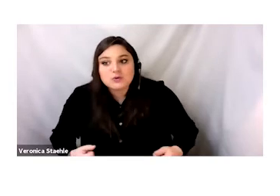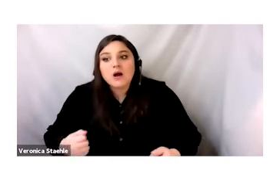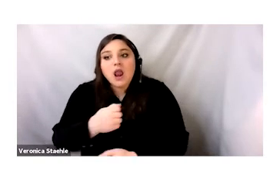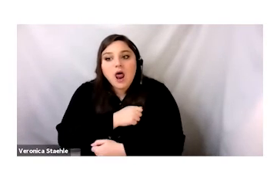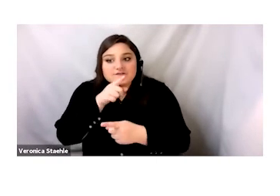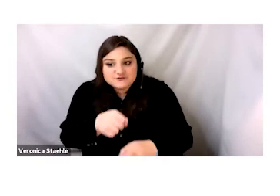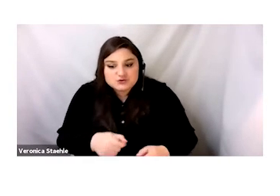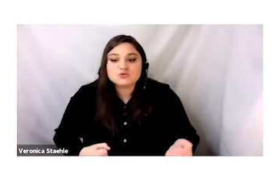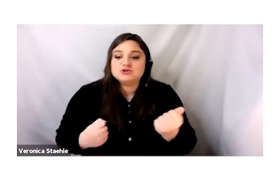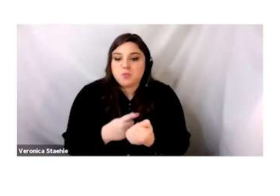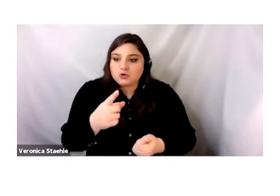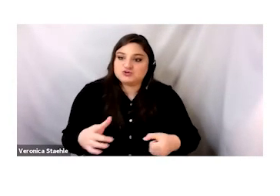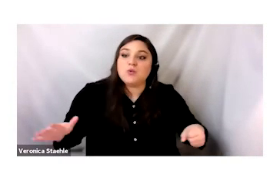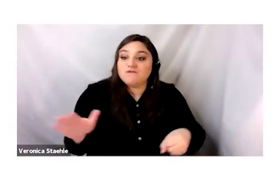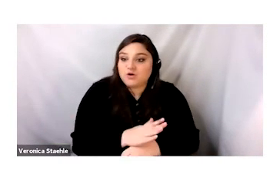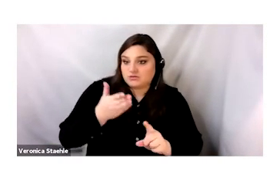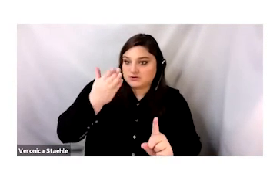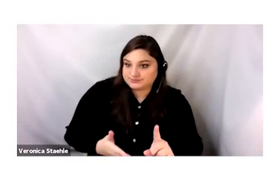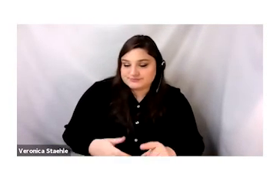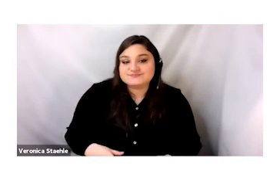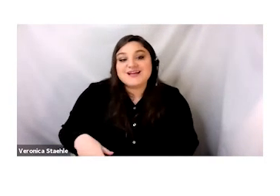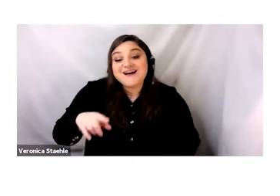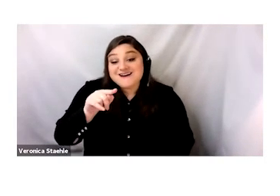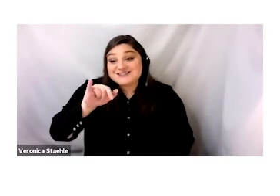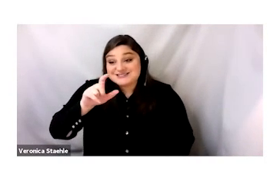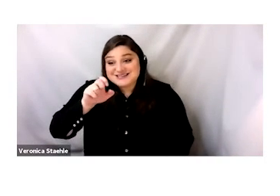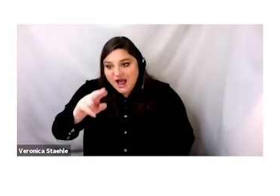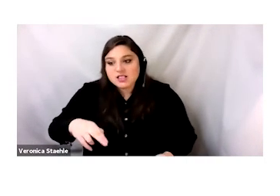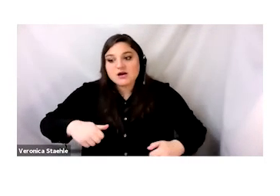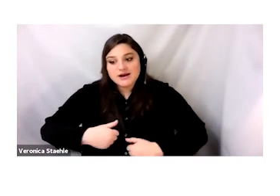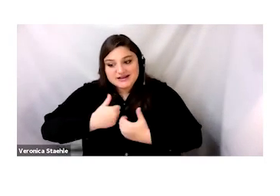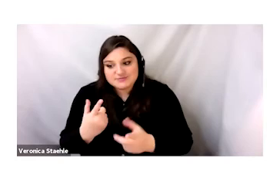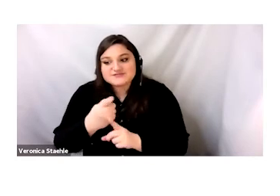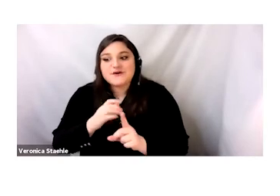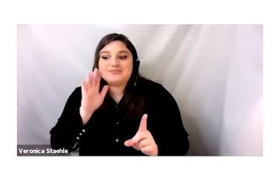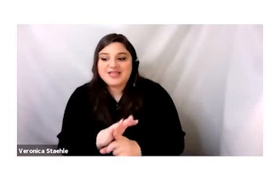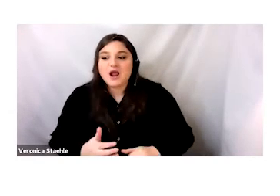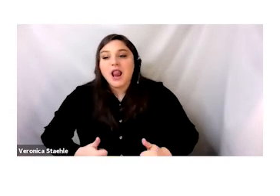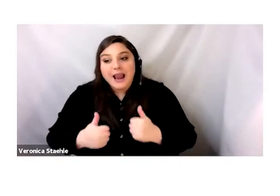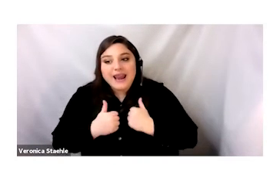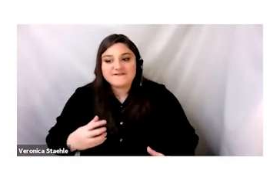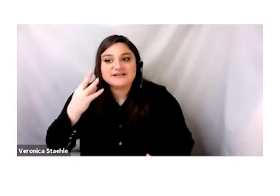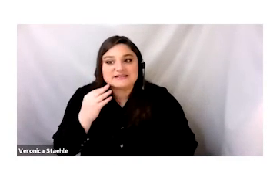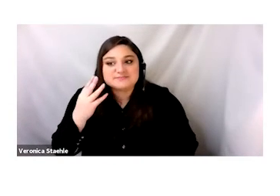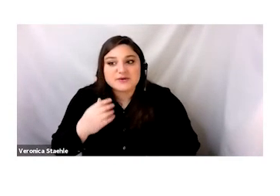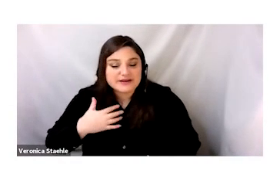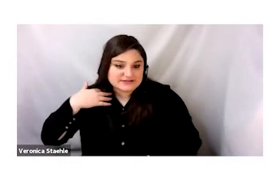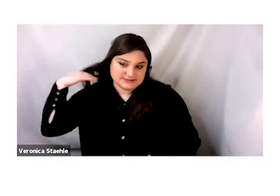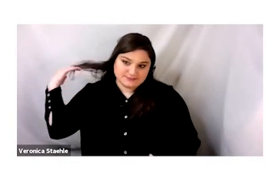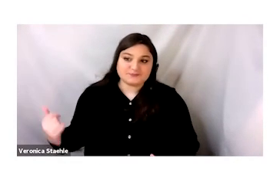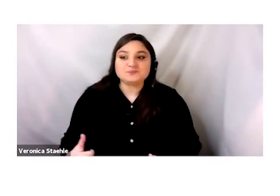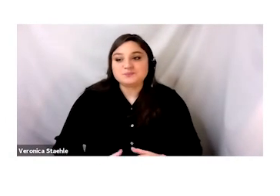right? Tyler, again, speaking from their own lived experience, and that's why they're showing up in the way that they are showing